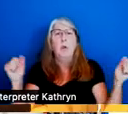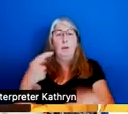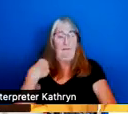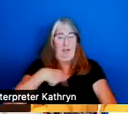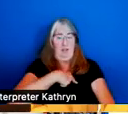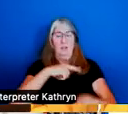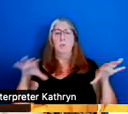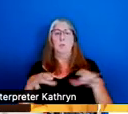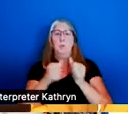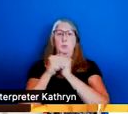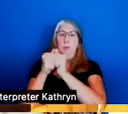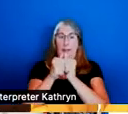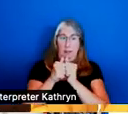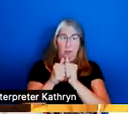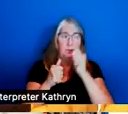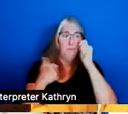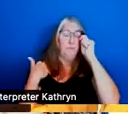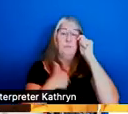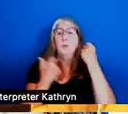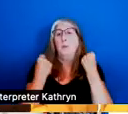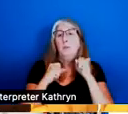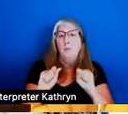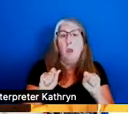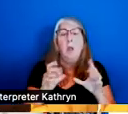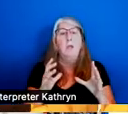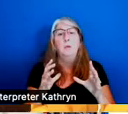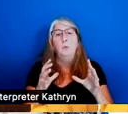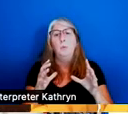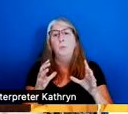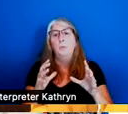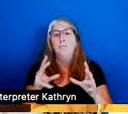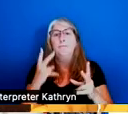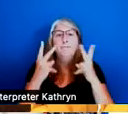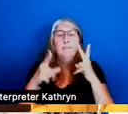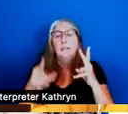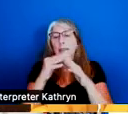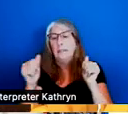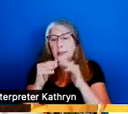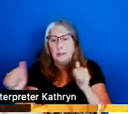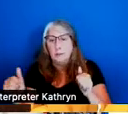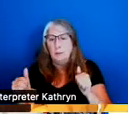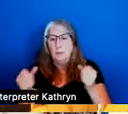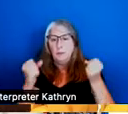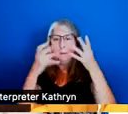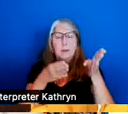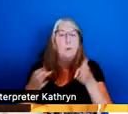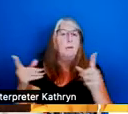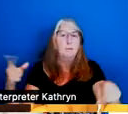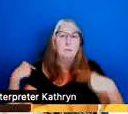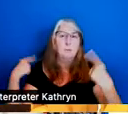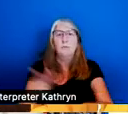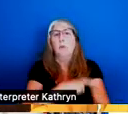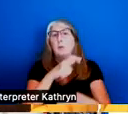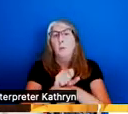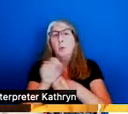do together. We try to take these systems that in many ways and for so long have worked against